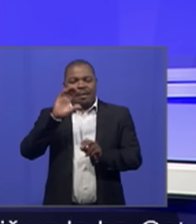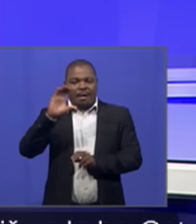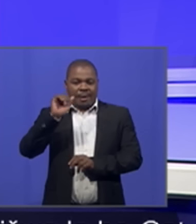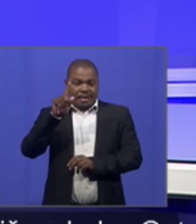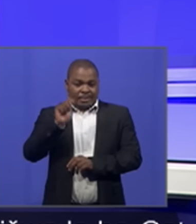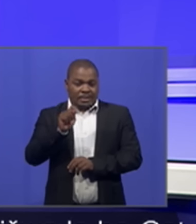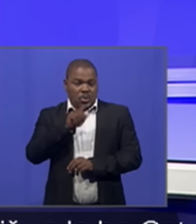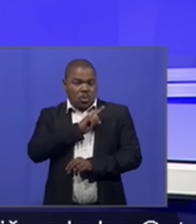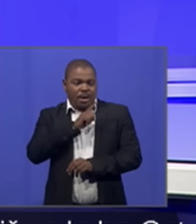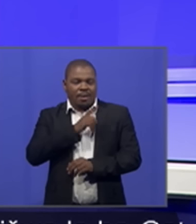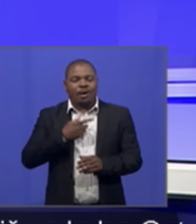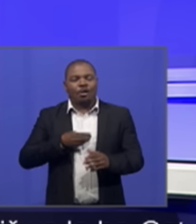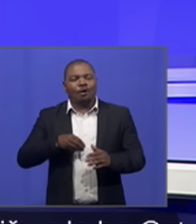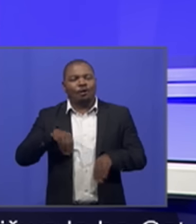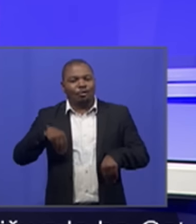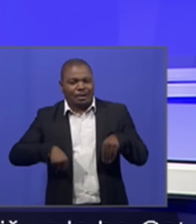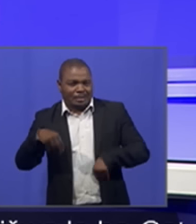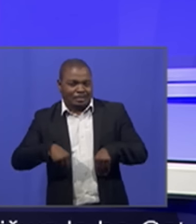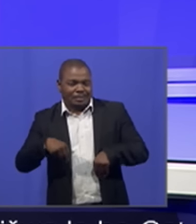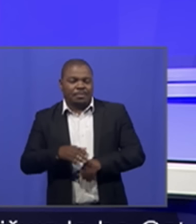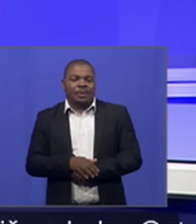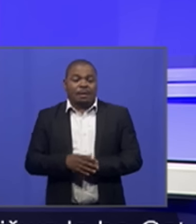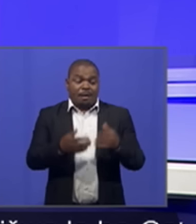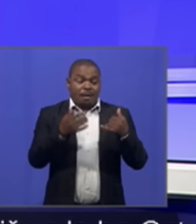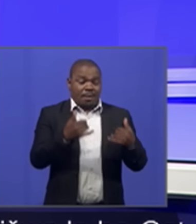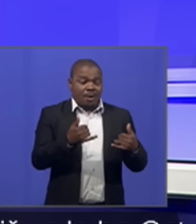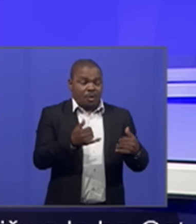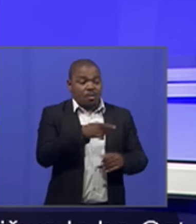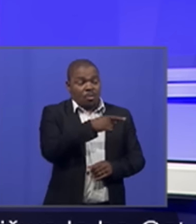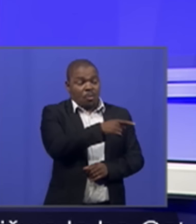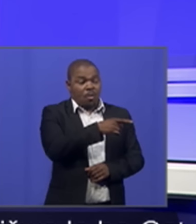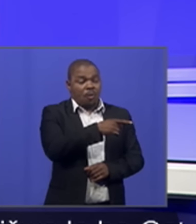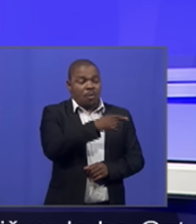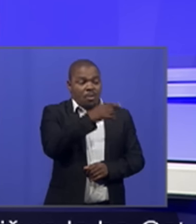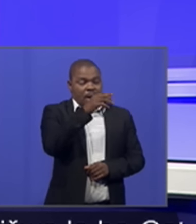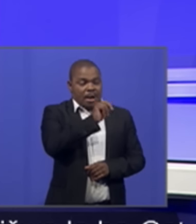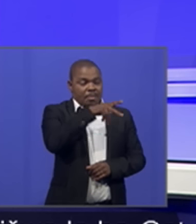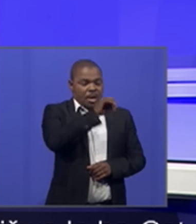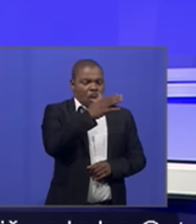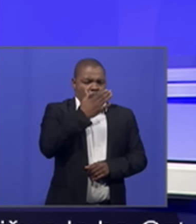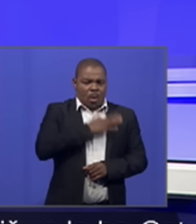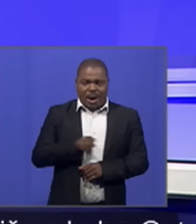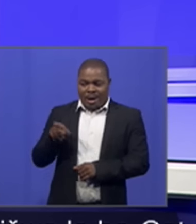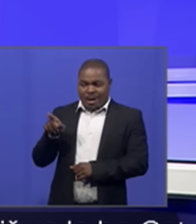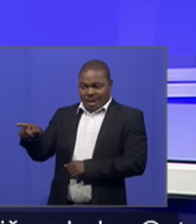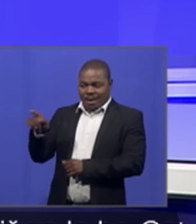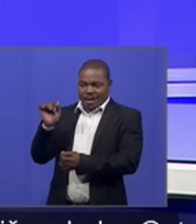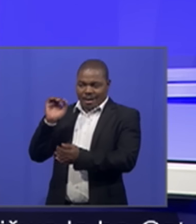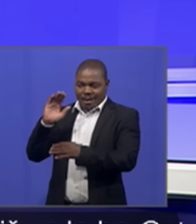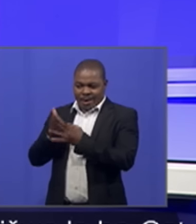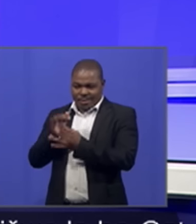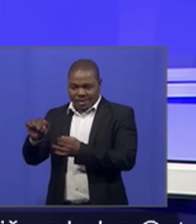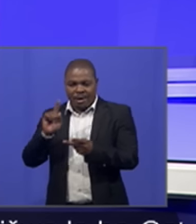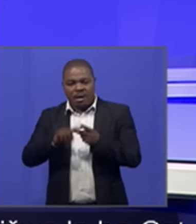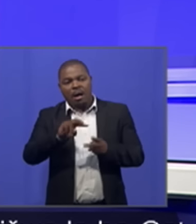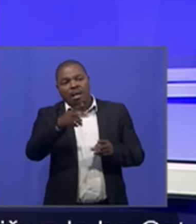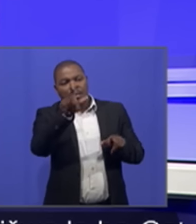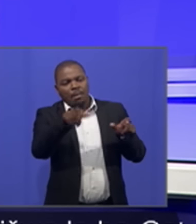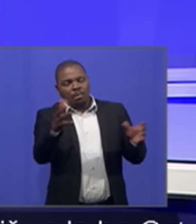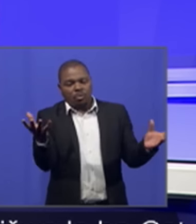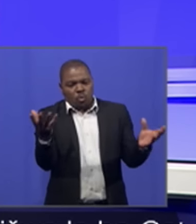bofora le bomenetša. Le ge go le bjalo mmušo o nyaka molato wa Masemola o akaretšwe le ya Matlala le balatofatšwa ka